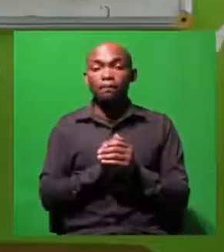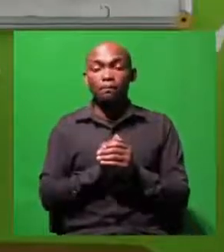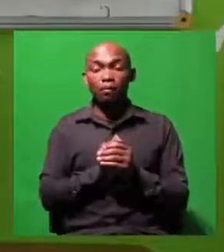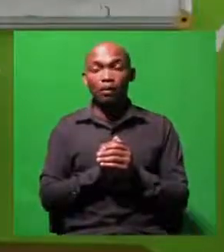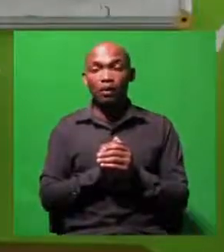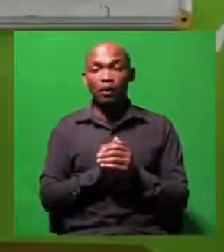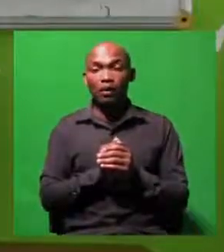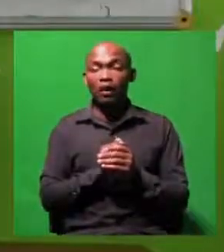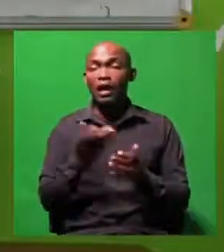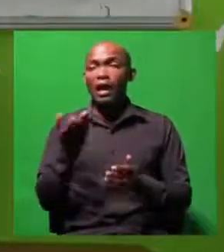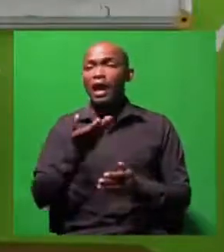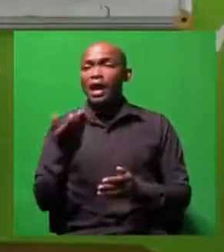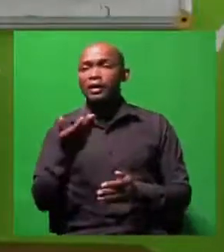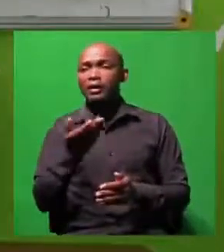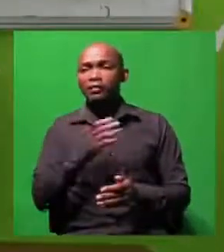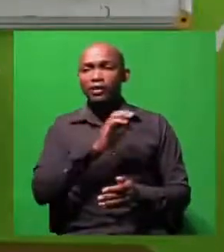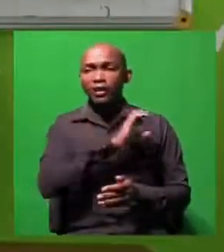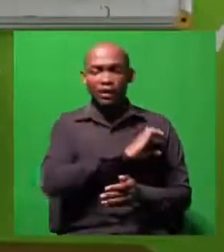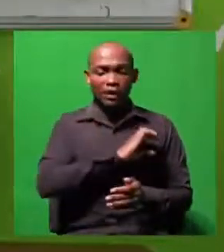Okay.